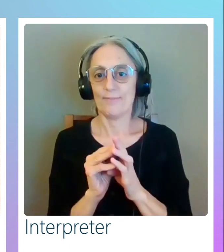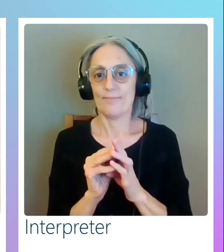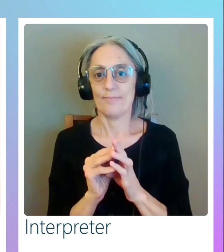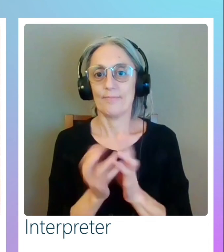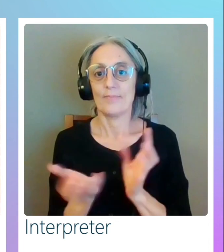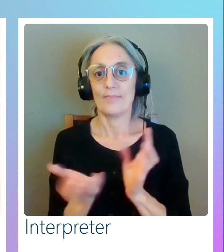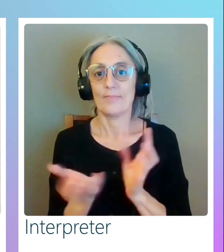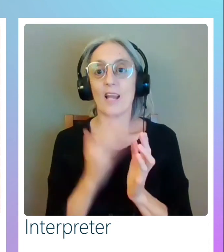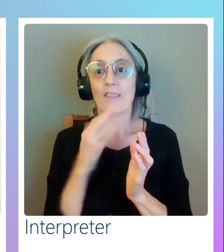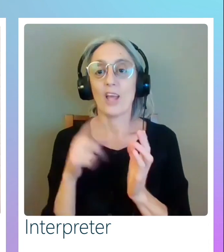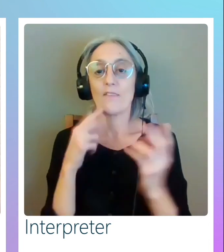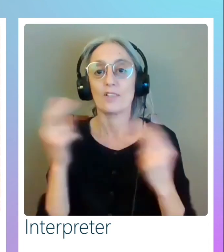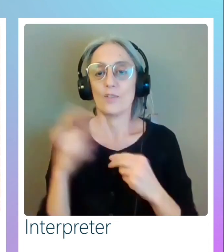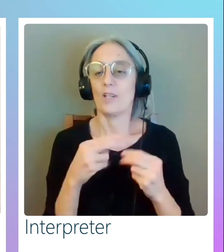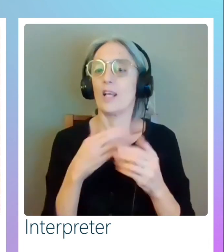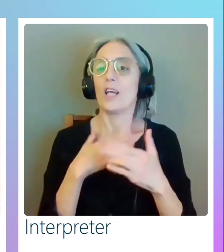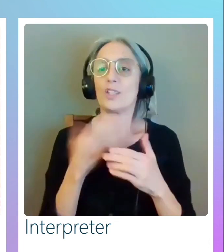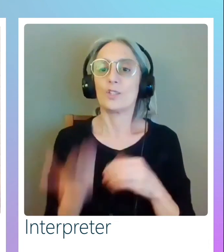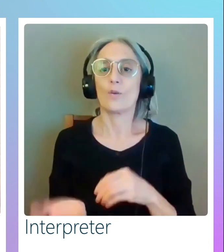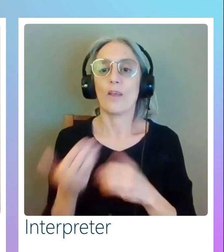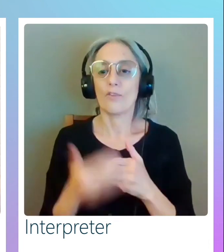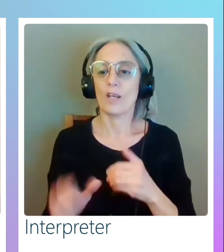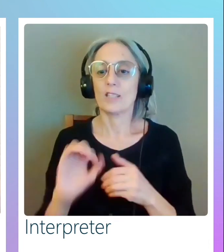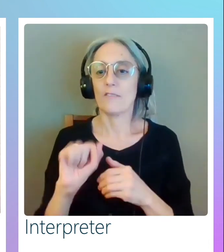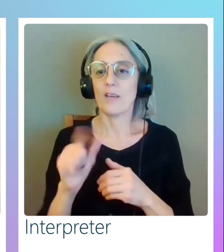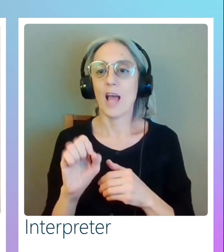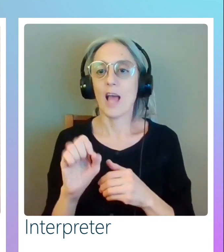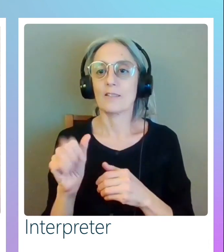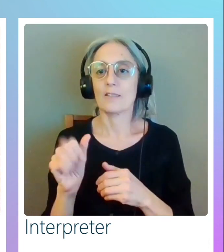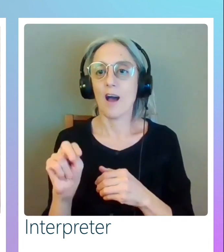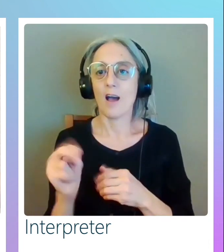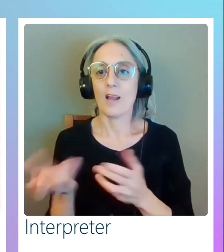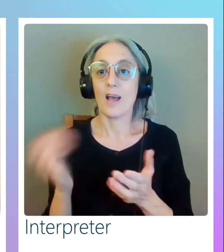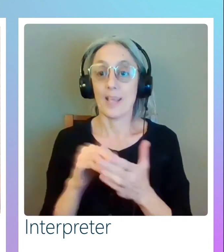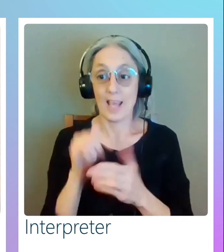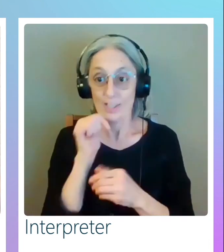thank you for joining. Enjoy the rest of AxeCon. We're going to be here again tomorrow.